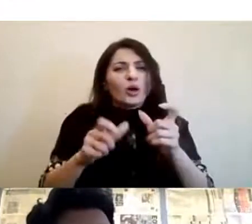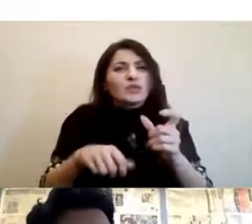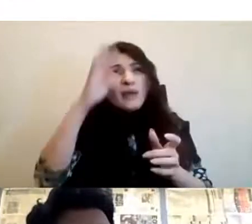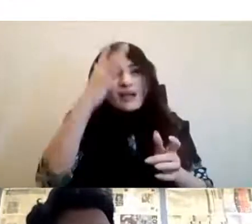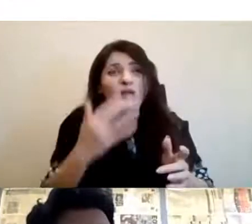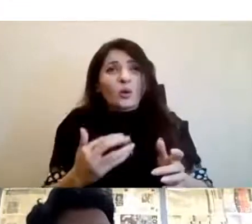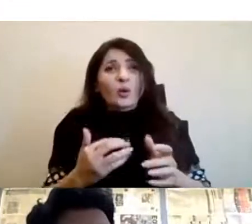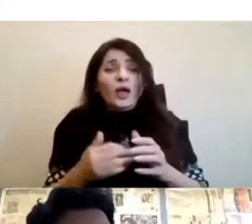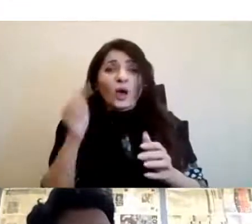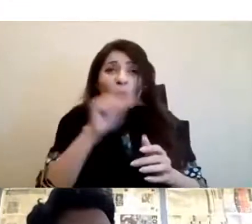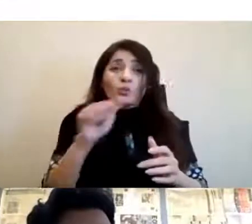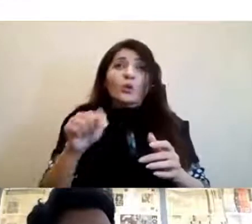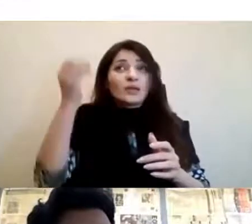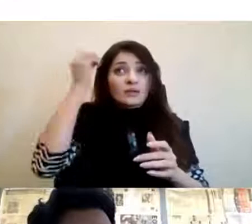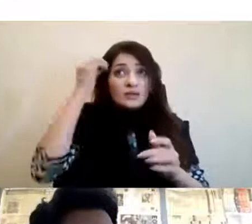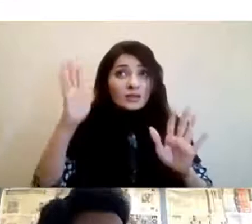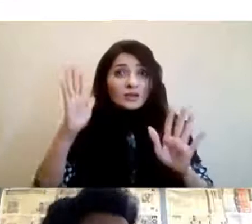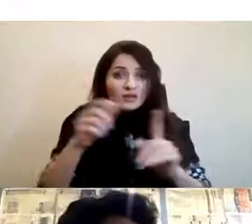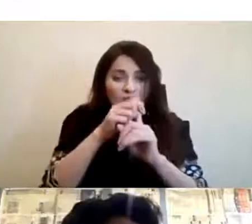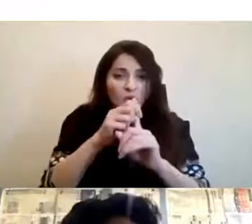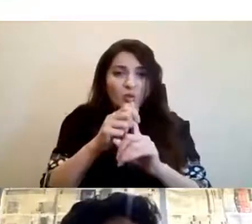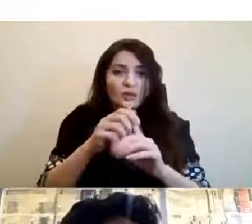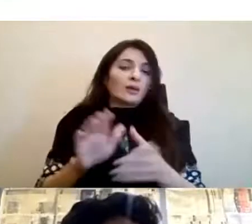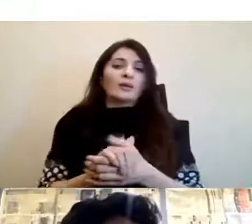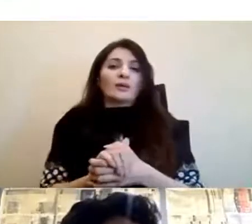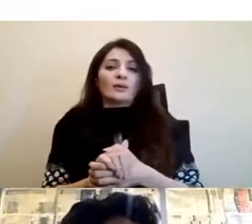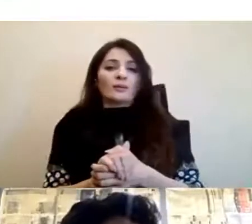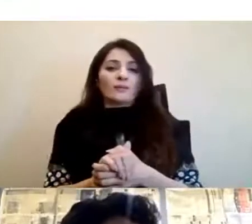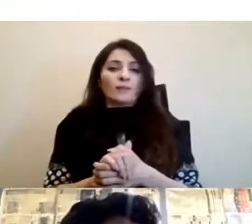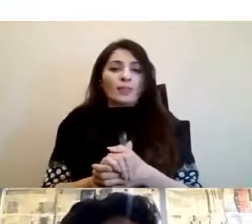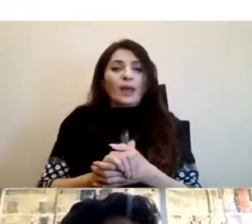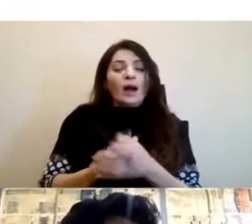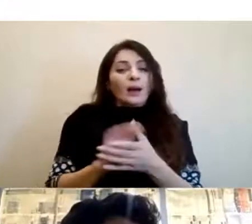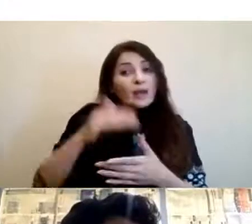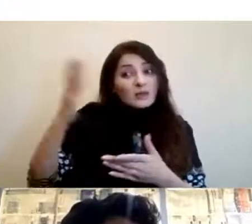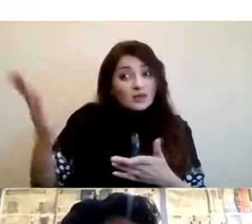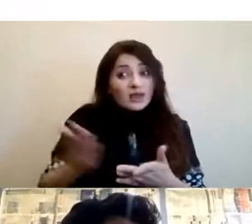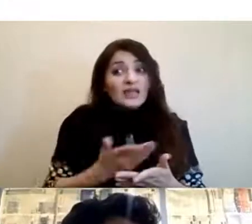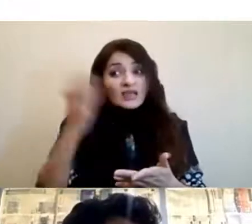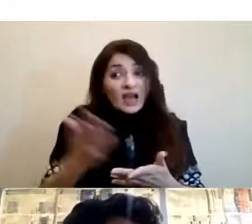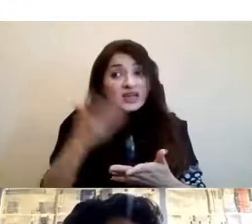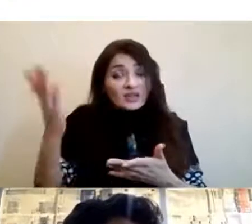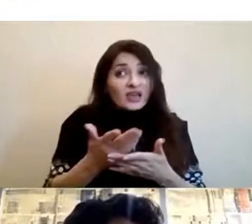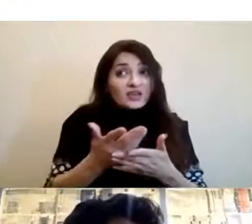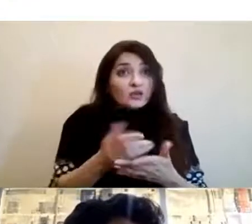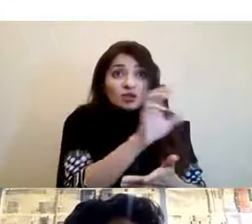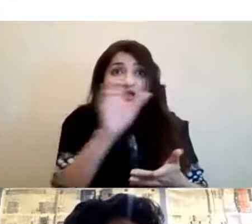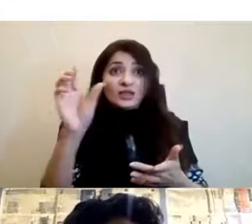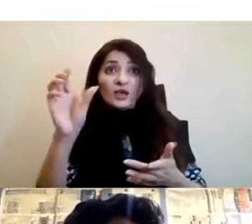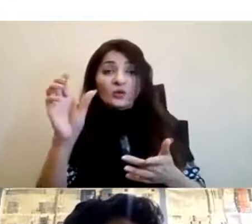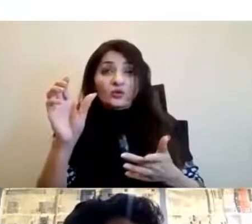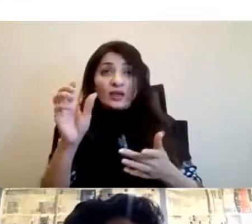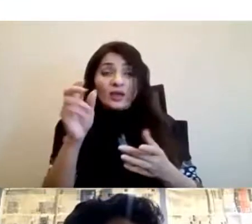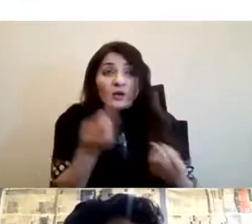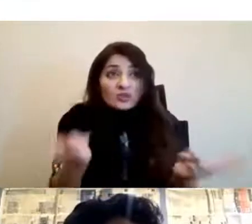And Mike also mentioned the importance of driving innovation and accessibility that extends beyond Facebook, which is really